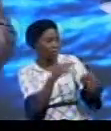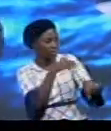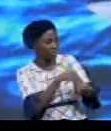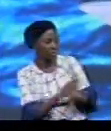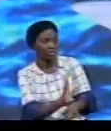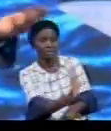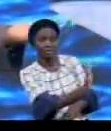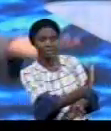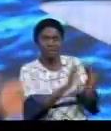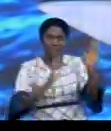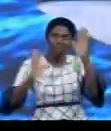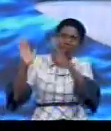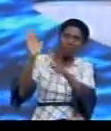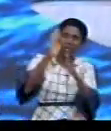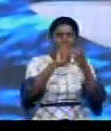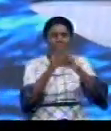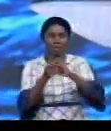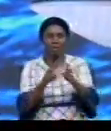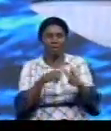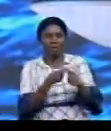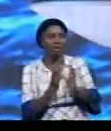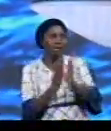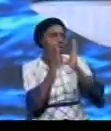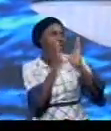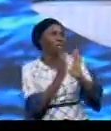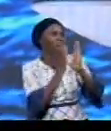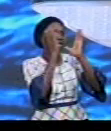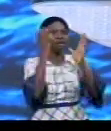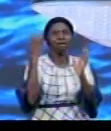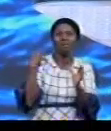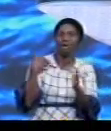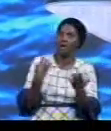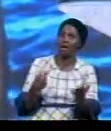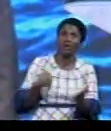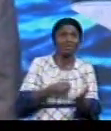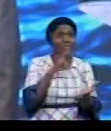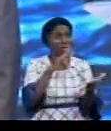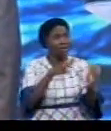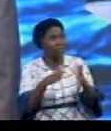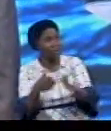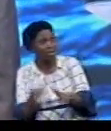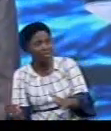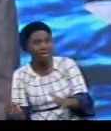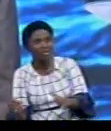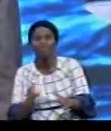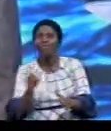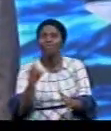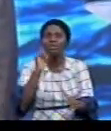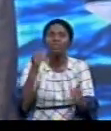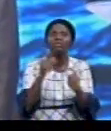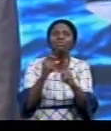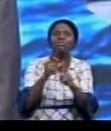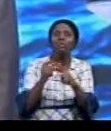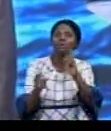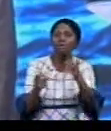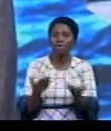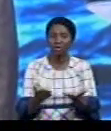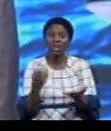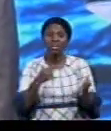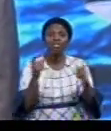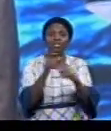storm, and they're crying out, Master, we perish. Where is the Word? The